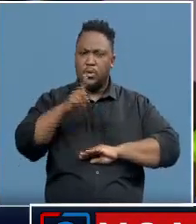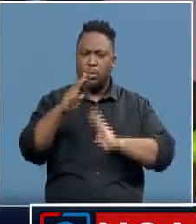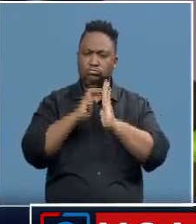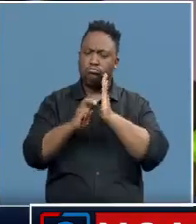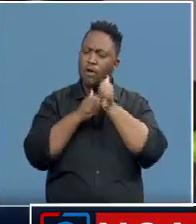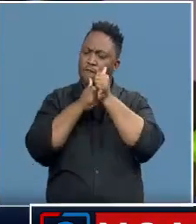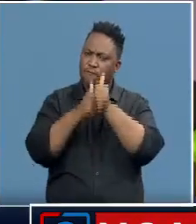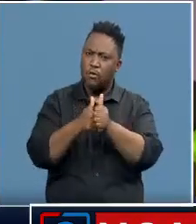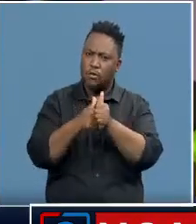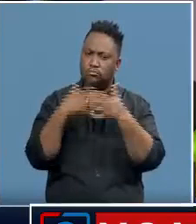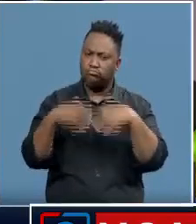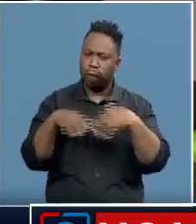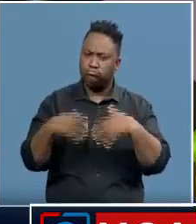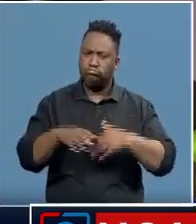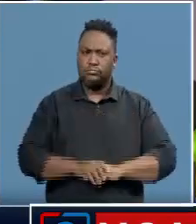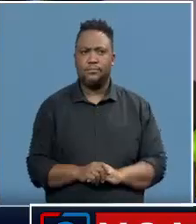members.